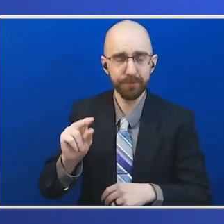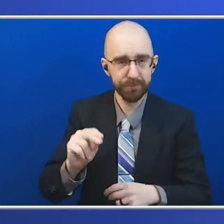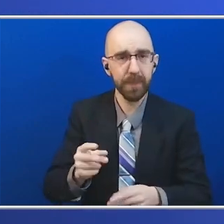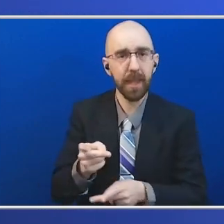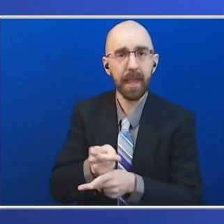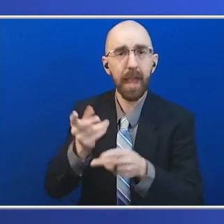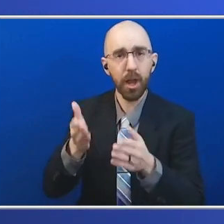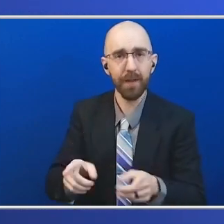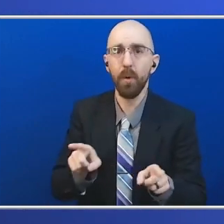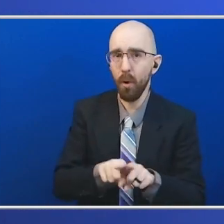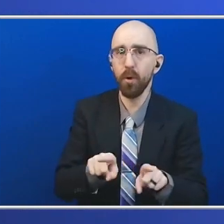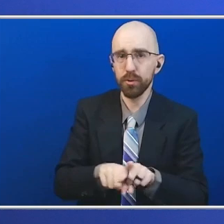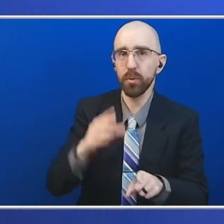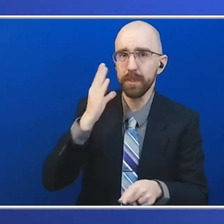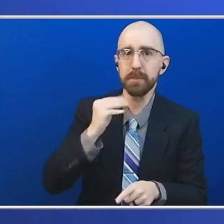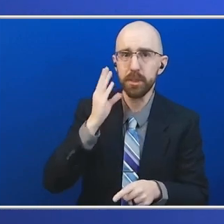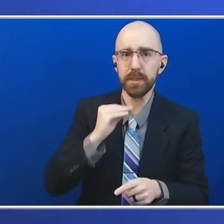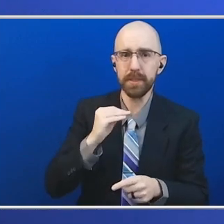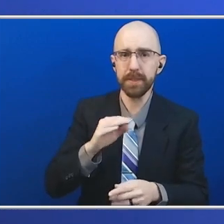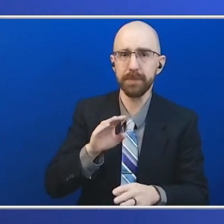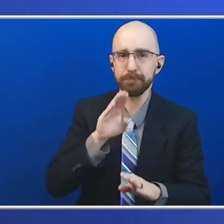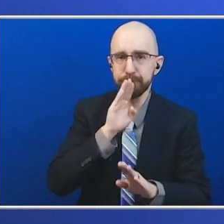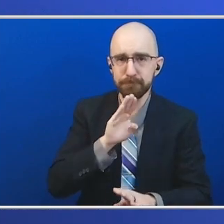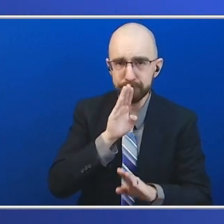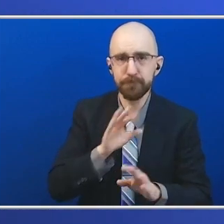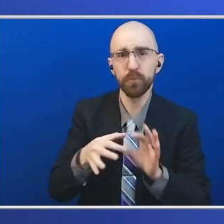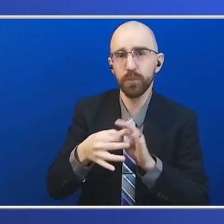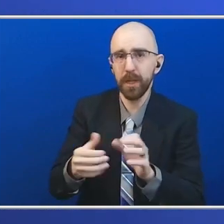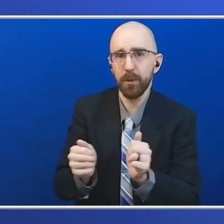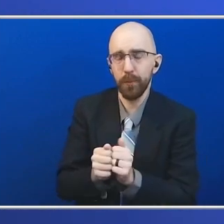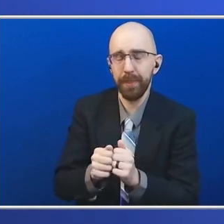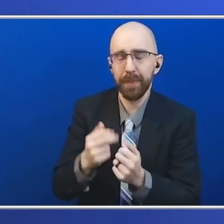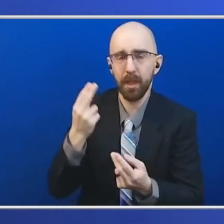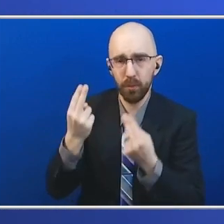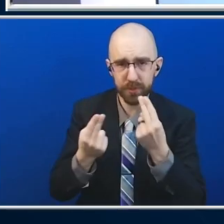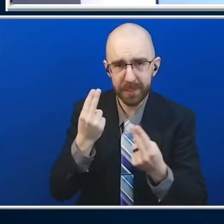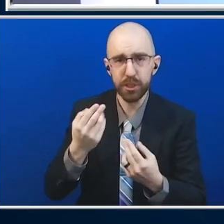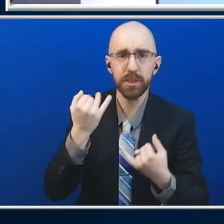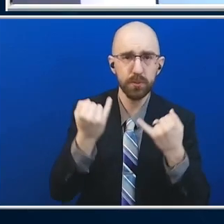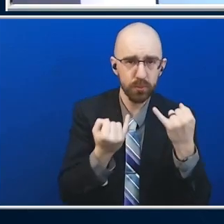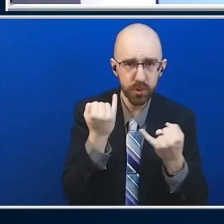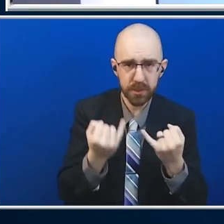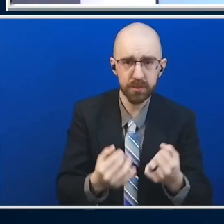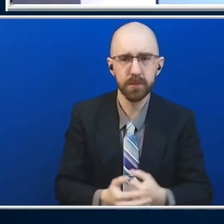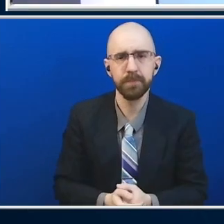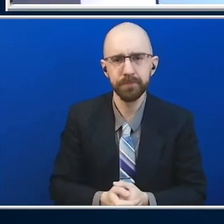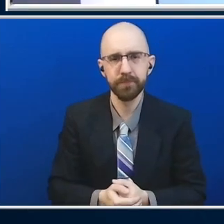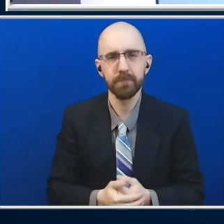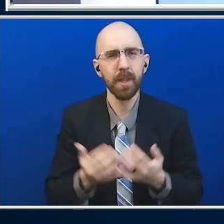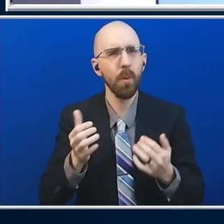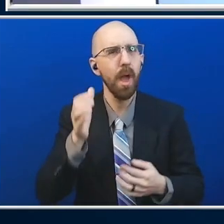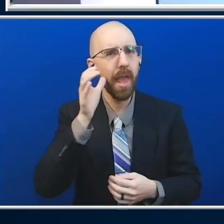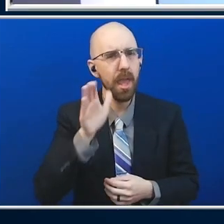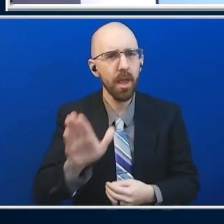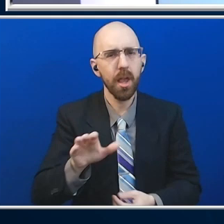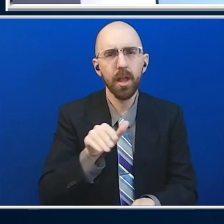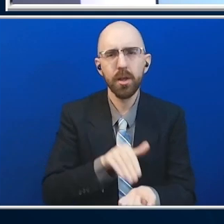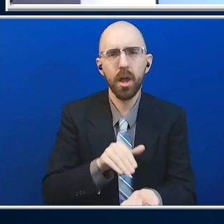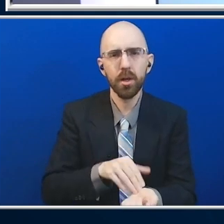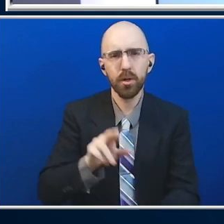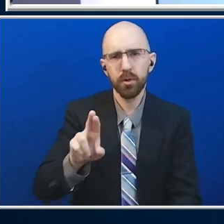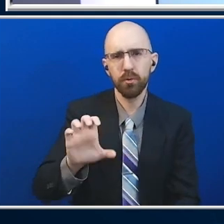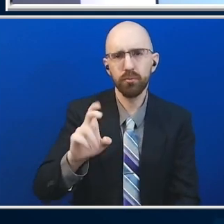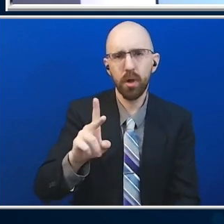into stations related to the hallucinations and delusions. All right, well, let's hear now from Dr. Ruckman and